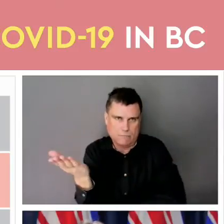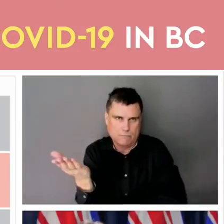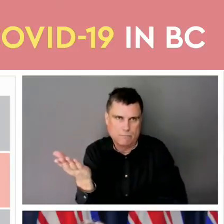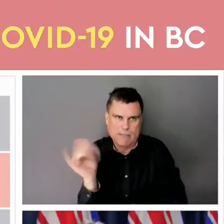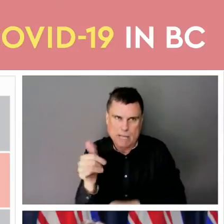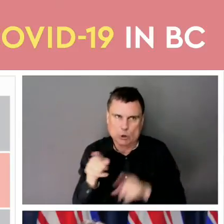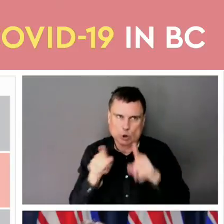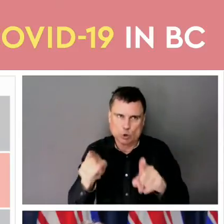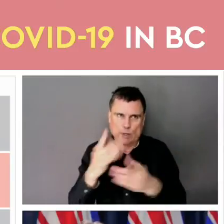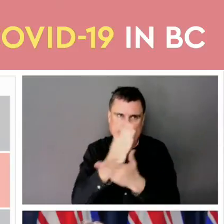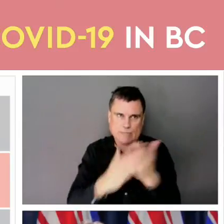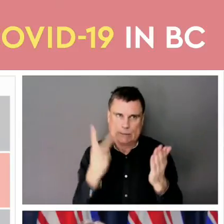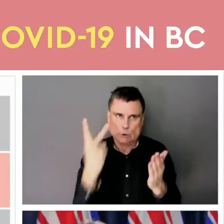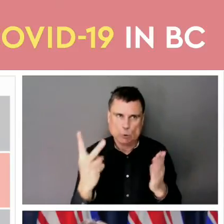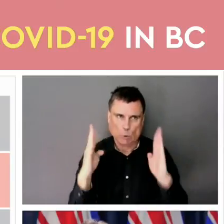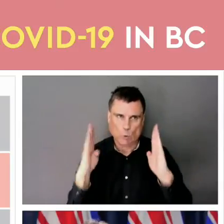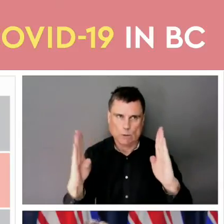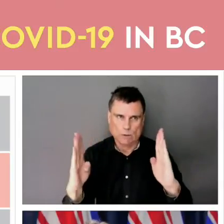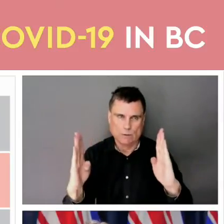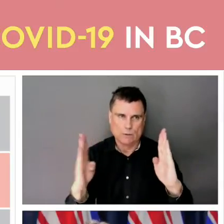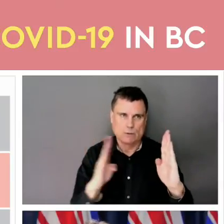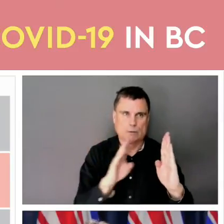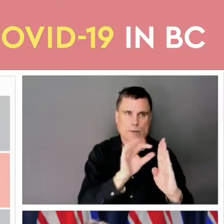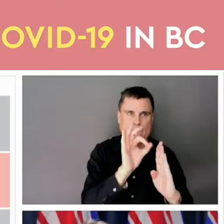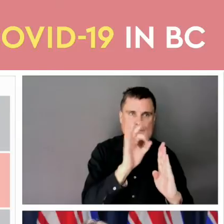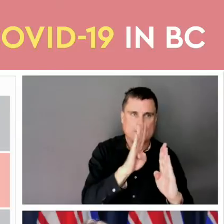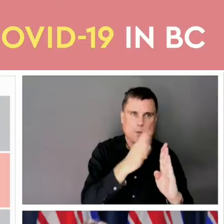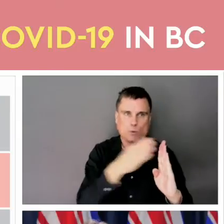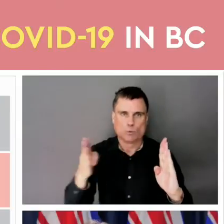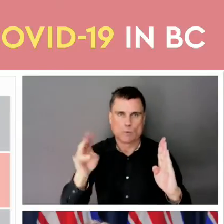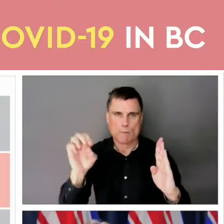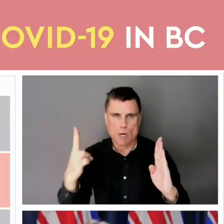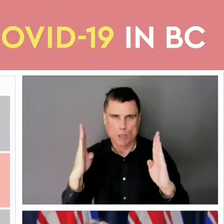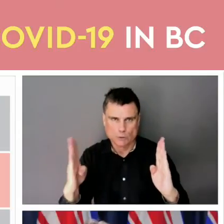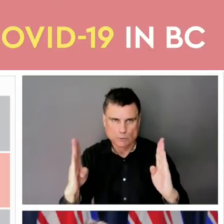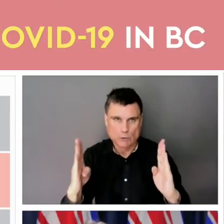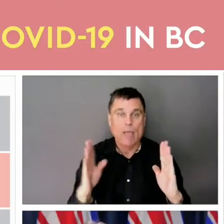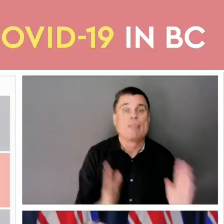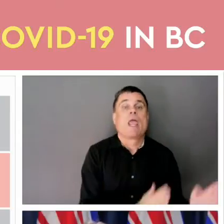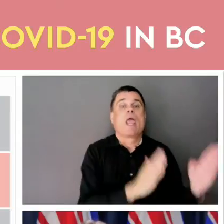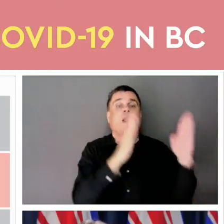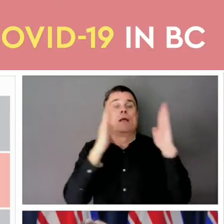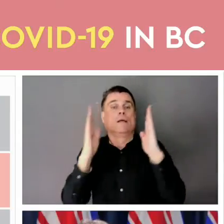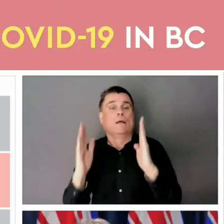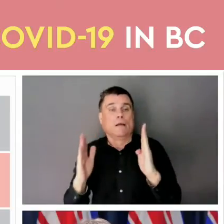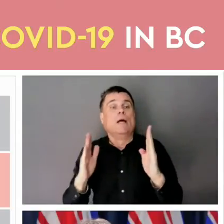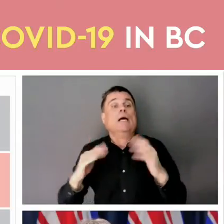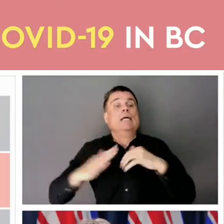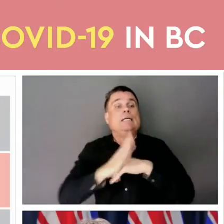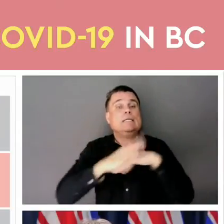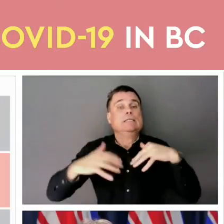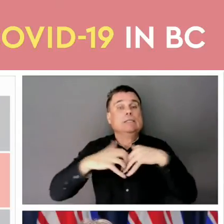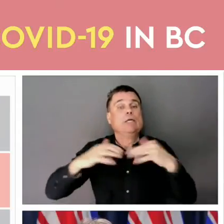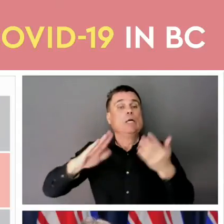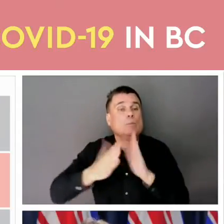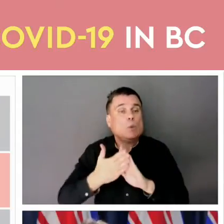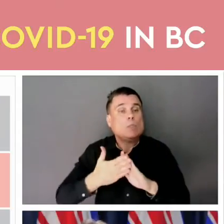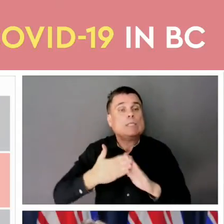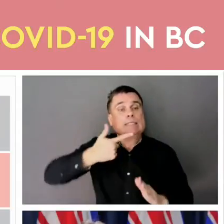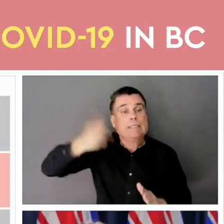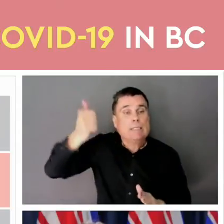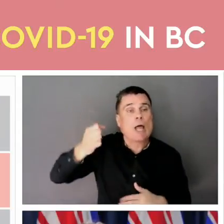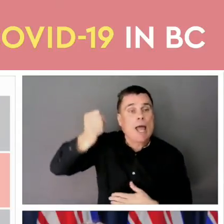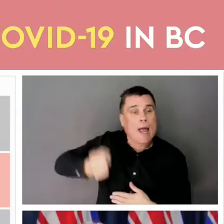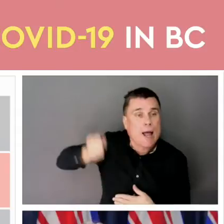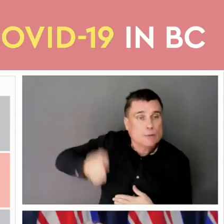immunization. We will carry on with immunization of Indigenous seniors age 65 and over